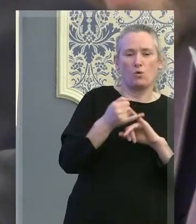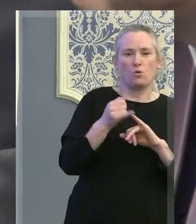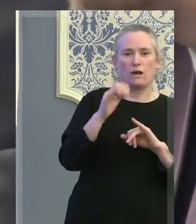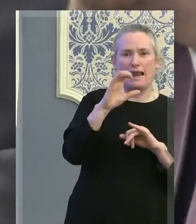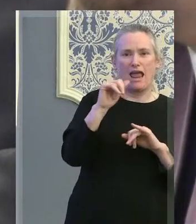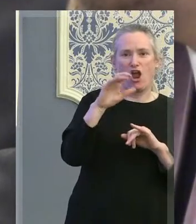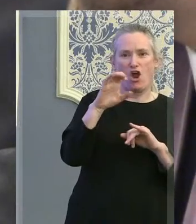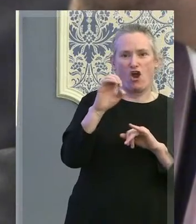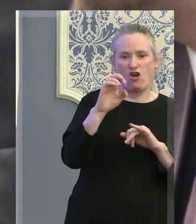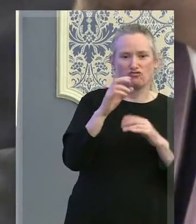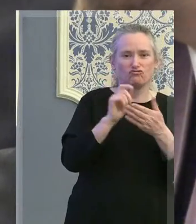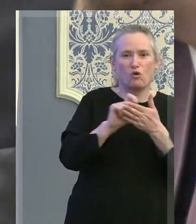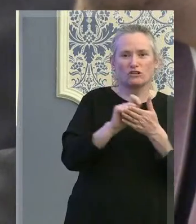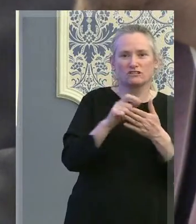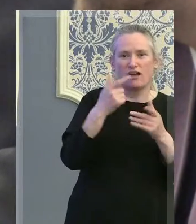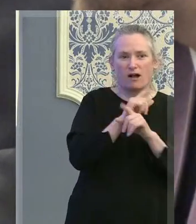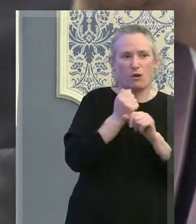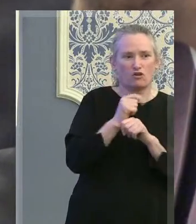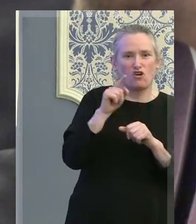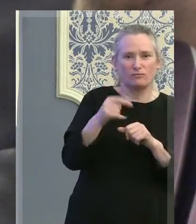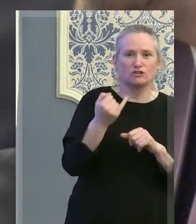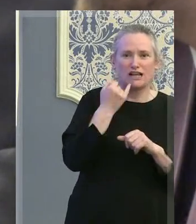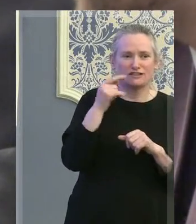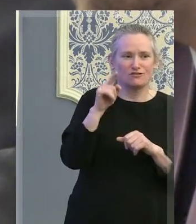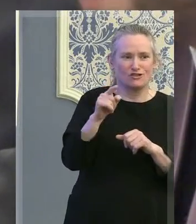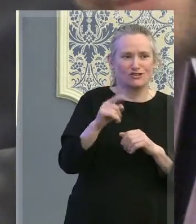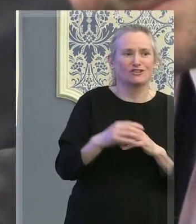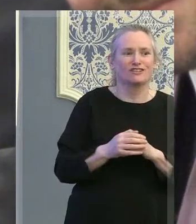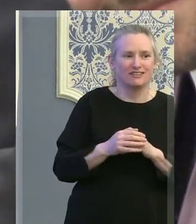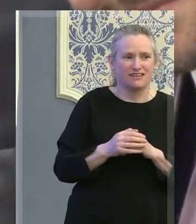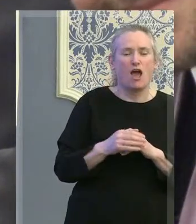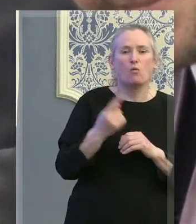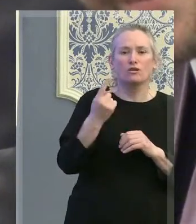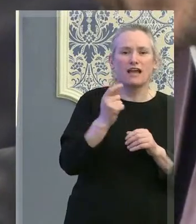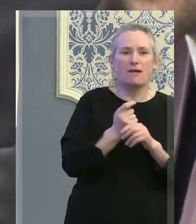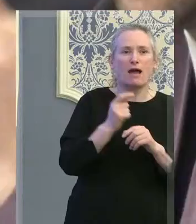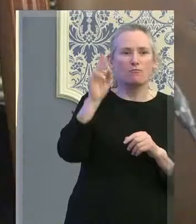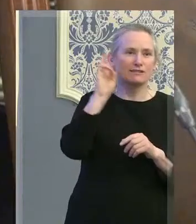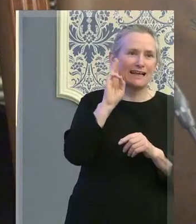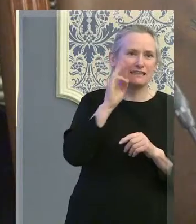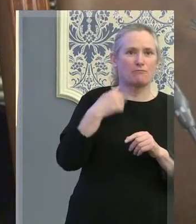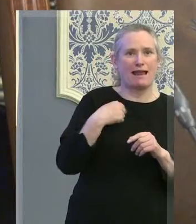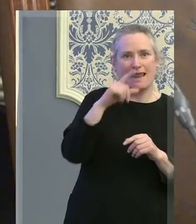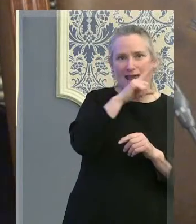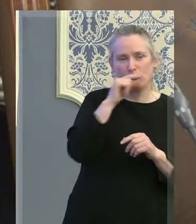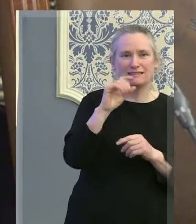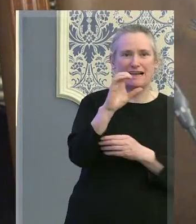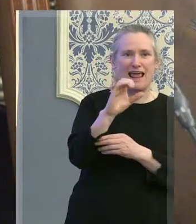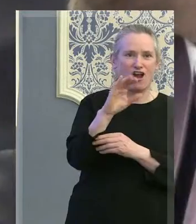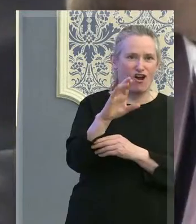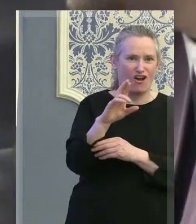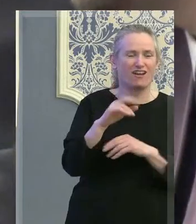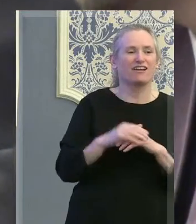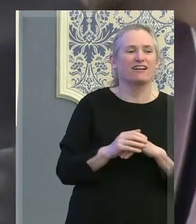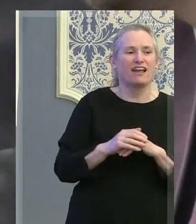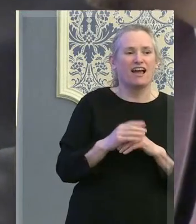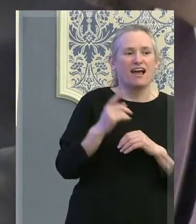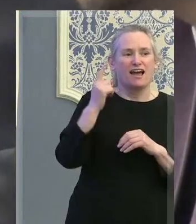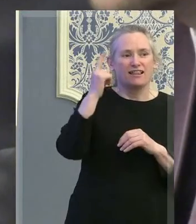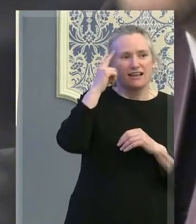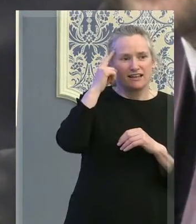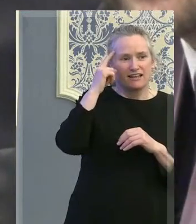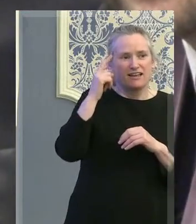and wishing my name was Claire. Indeed, I think at one stage I pretended my name was Claire. I think your music evokes